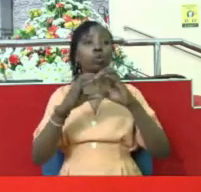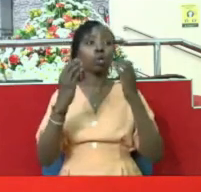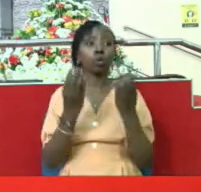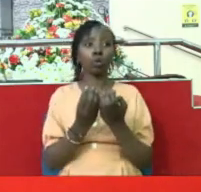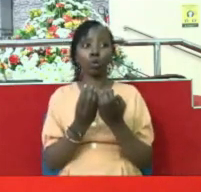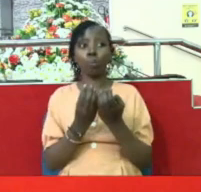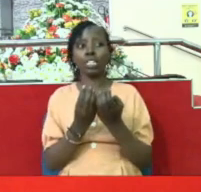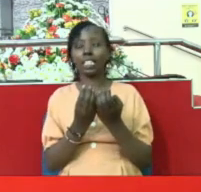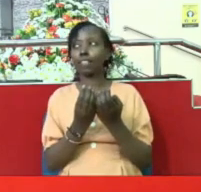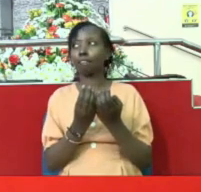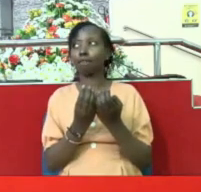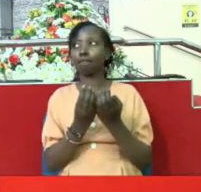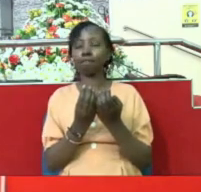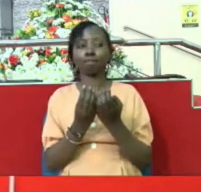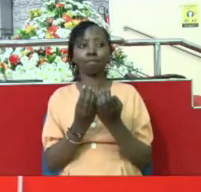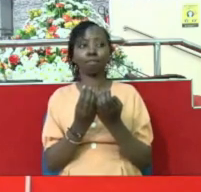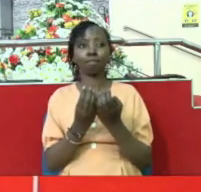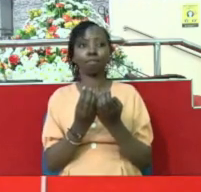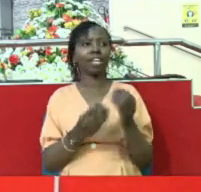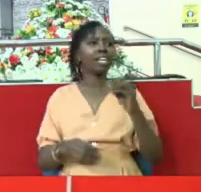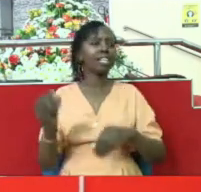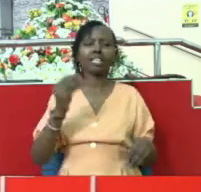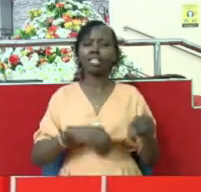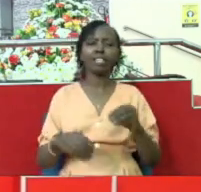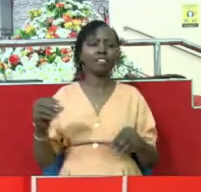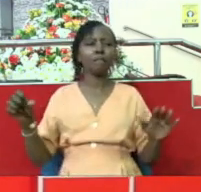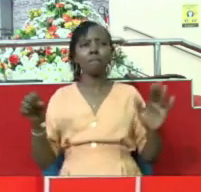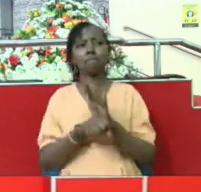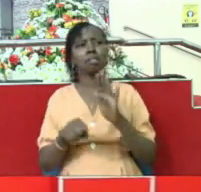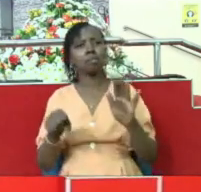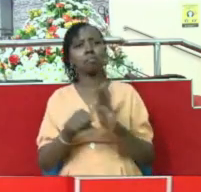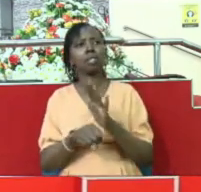that board too. Blessed be the name of the Lord. The excitement.